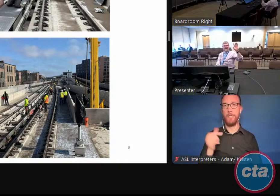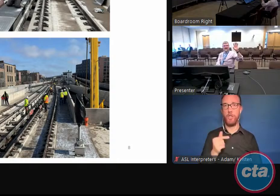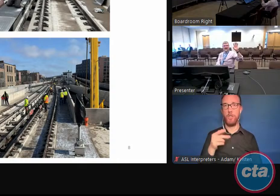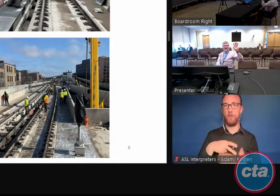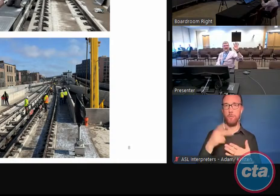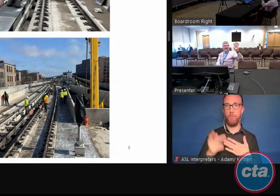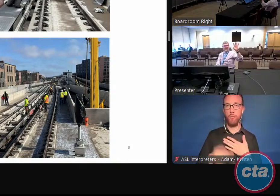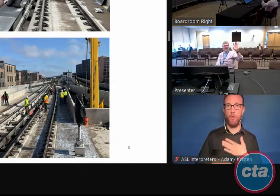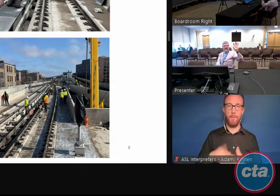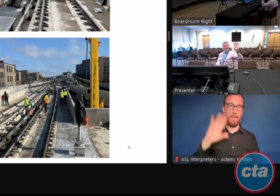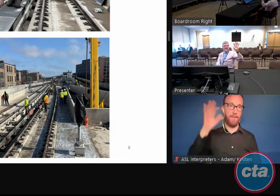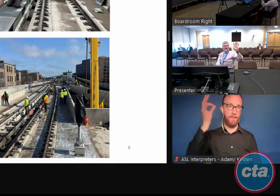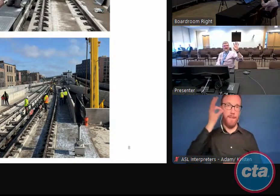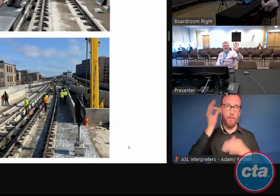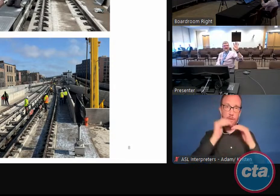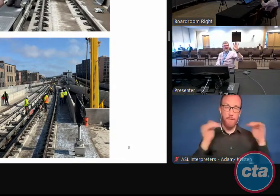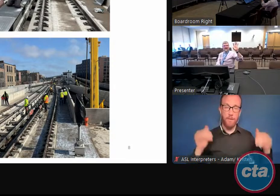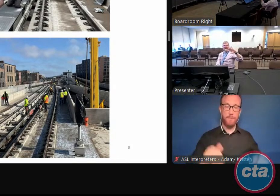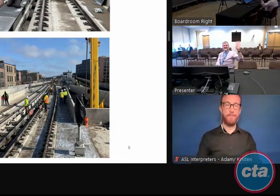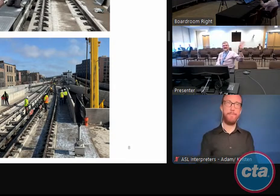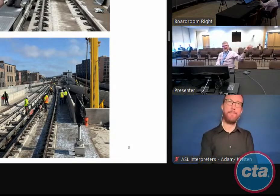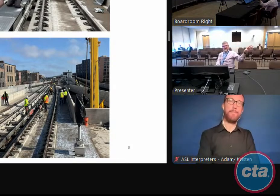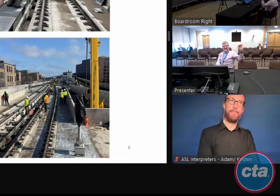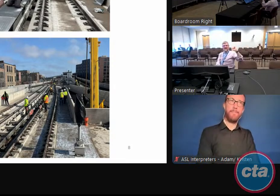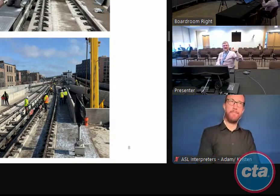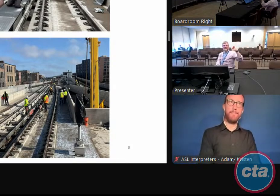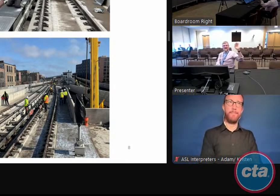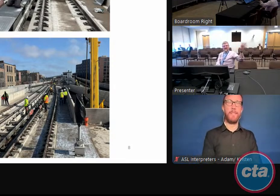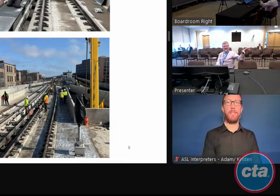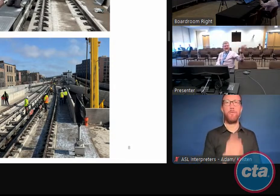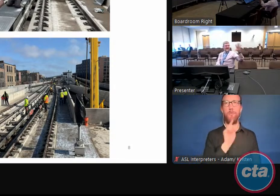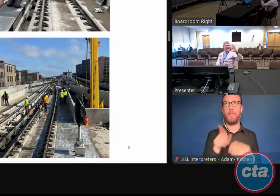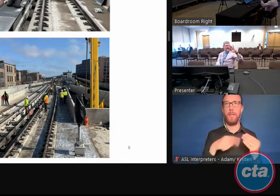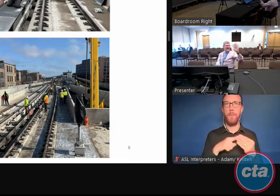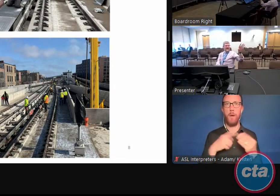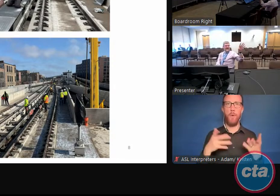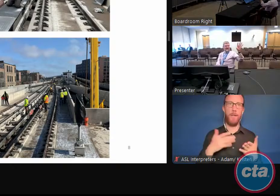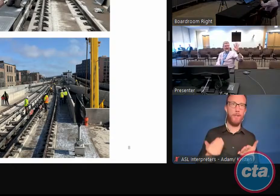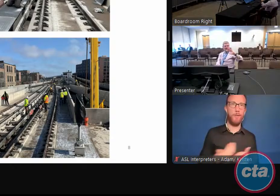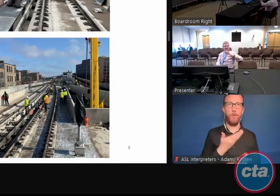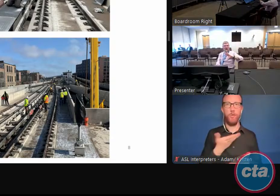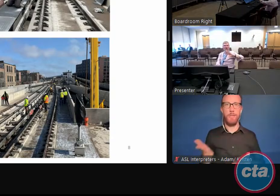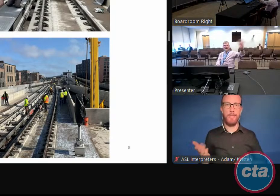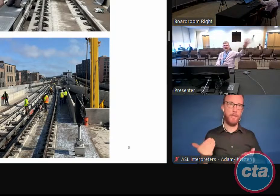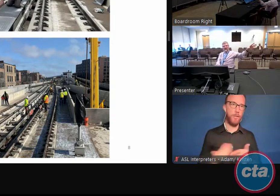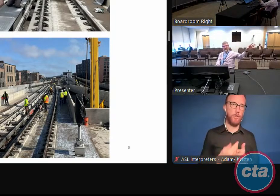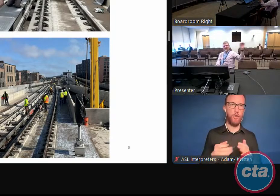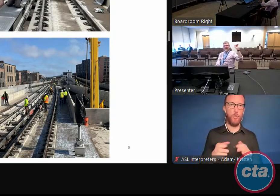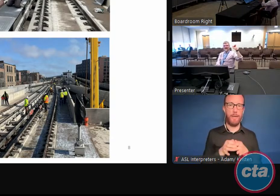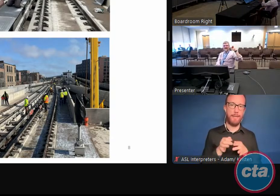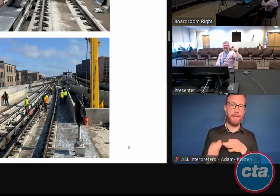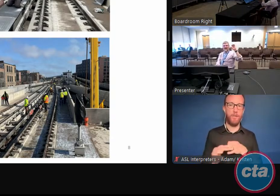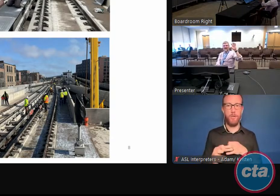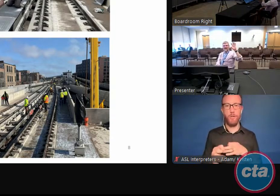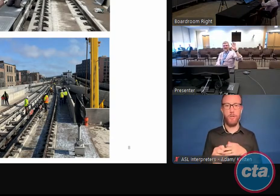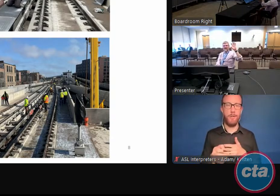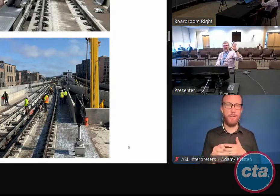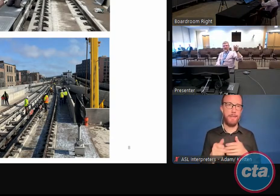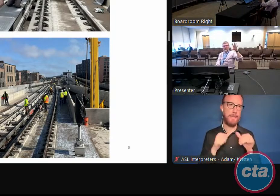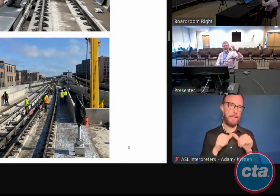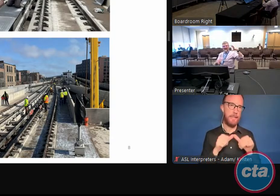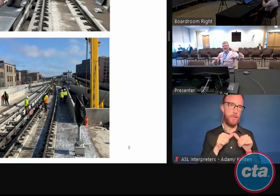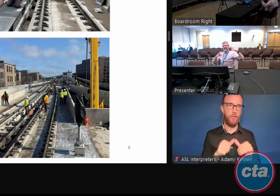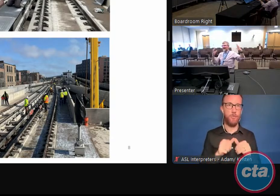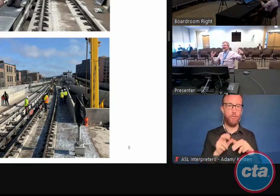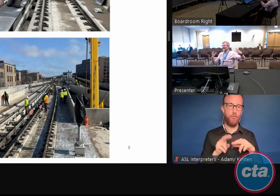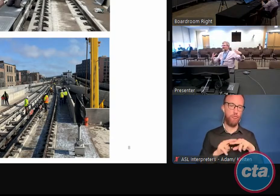is about line extensions. It's about new starts. It's about getting growing rail service. But